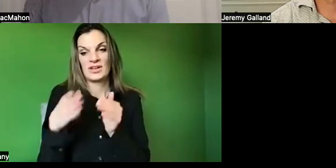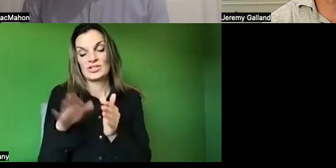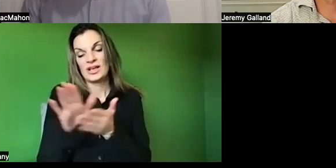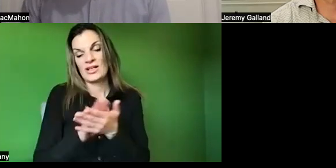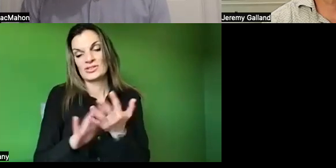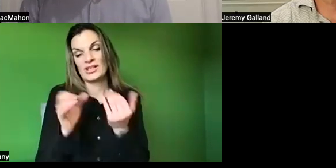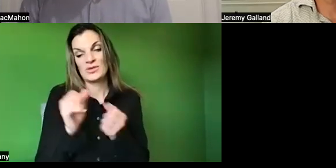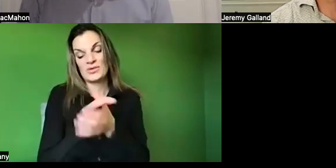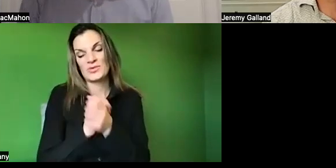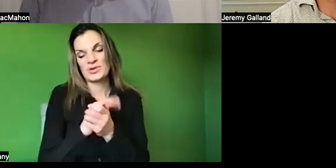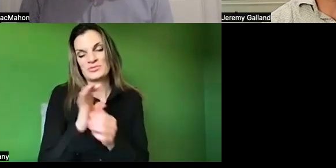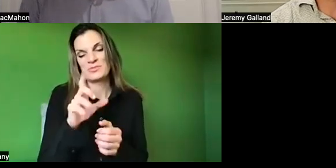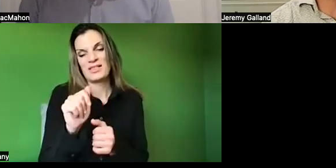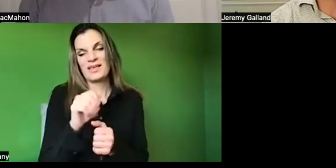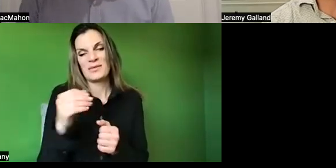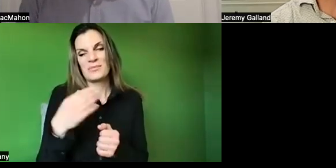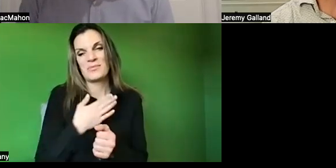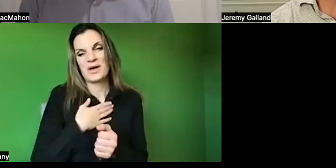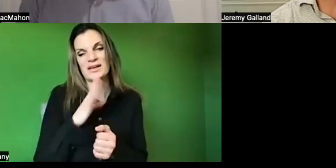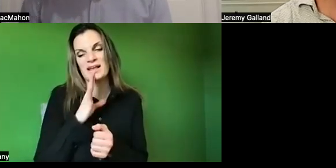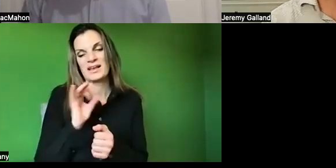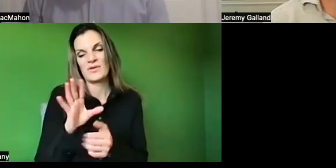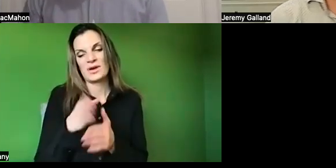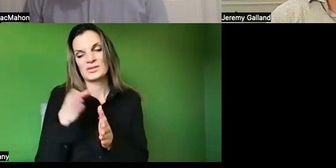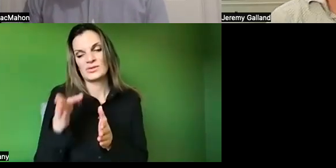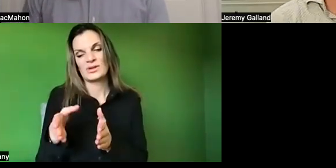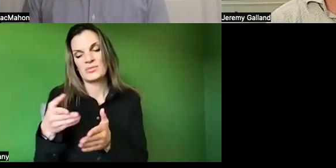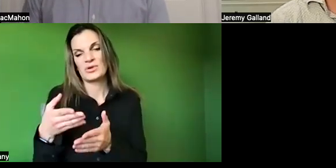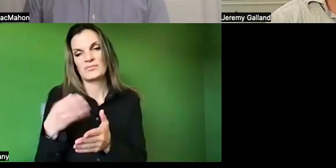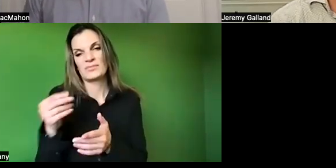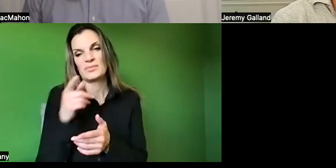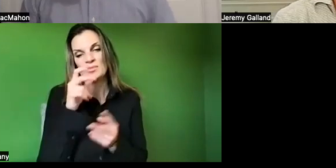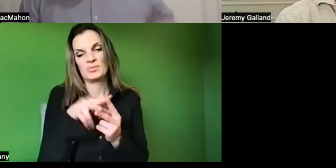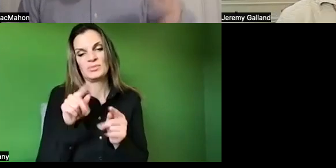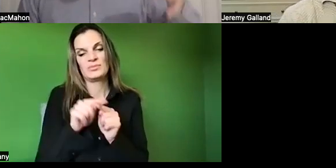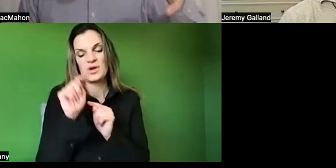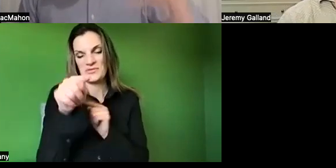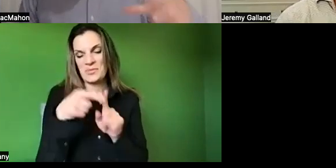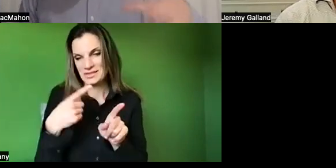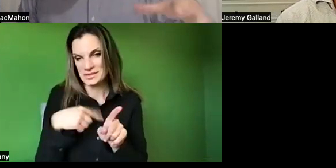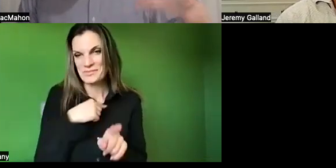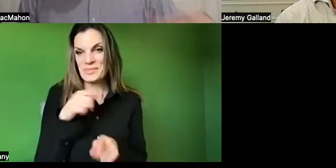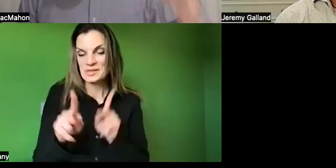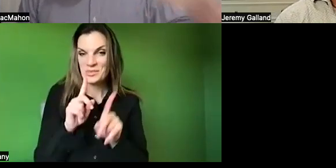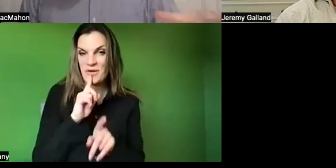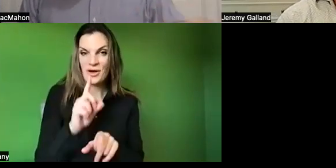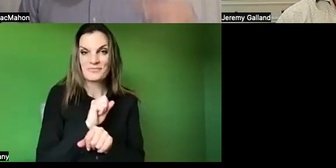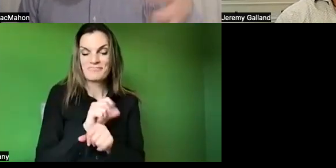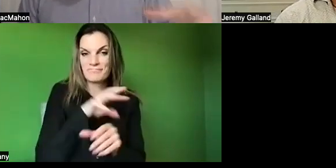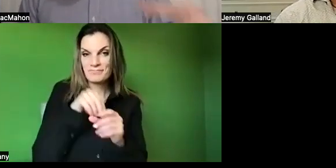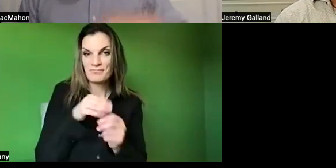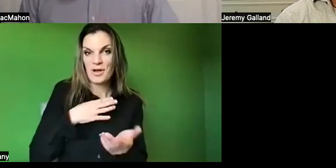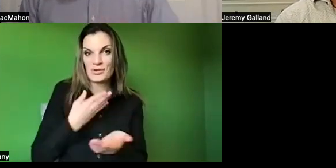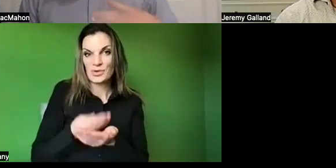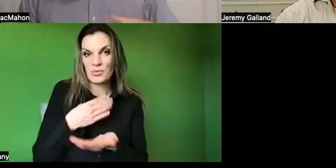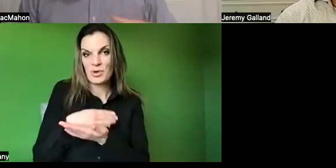Bella. Or my 94-year-old next door neighbor and the couple that lives directly across the street from us. These people are all contributing to our school budget